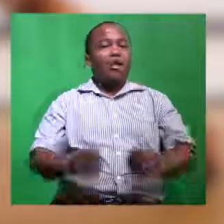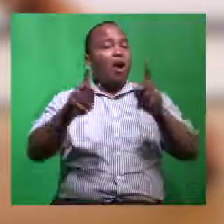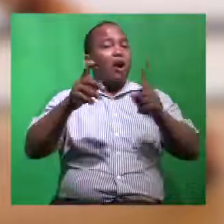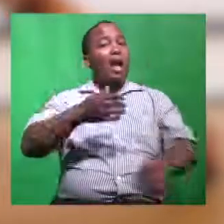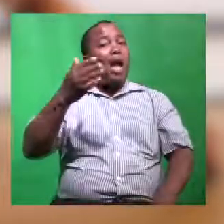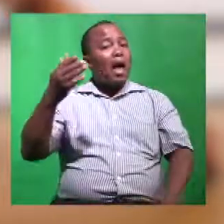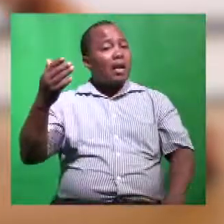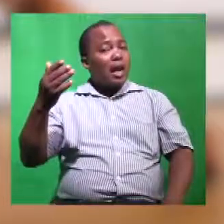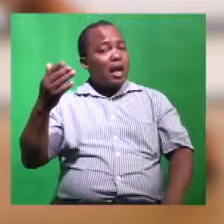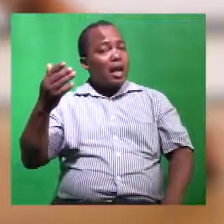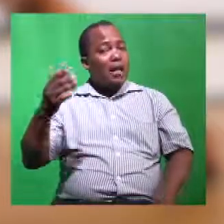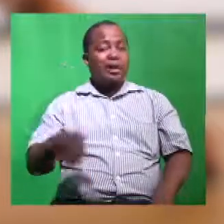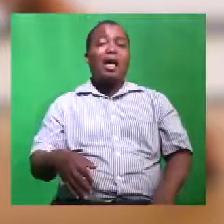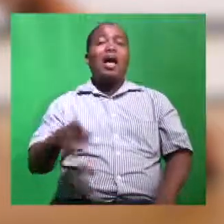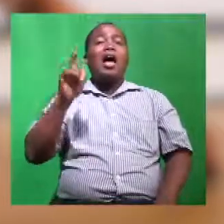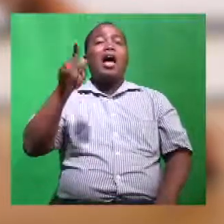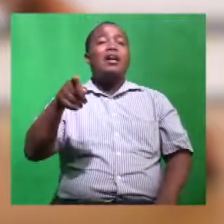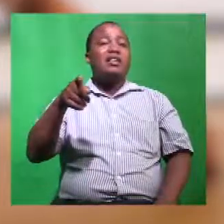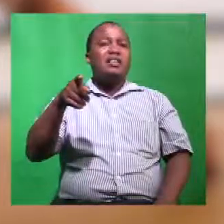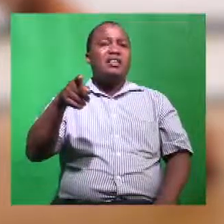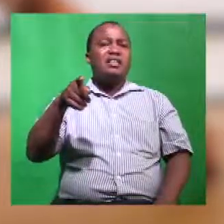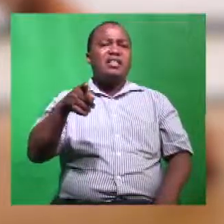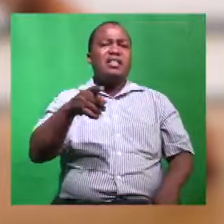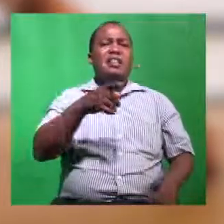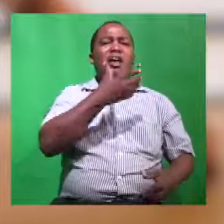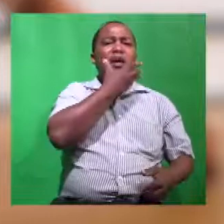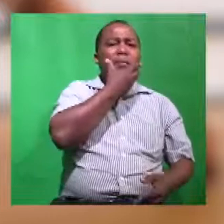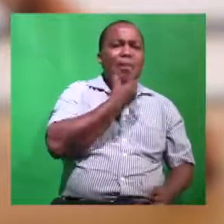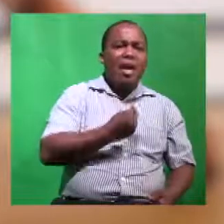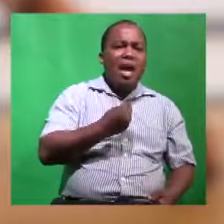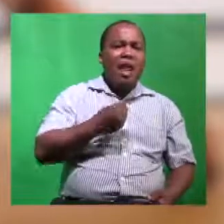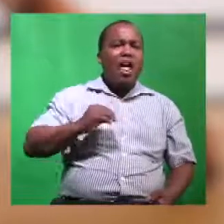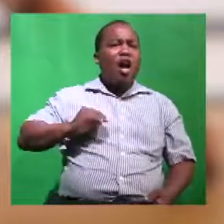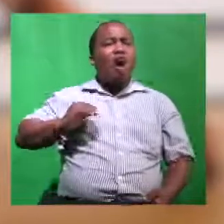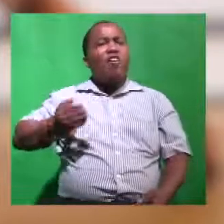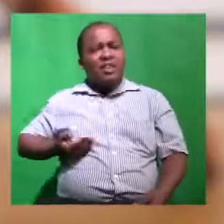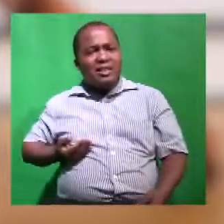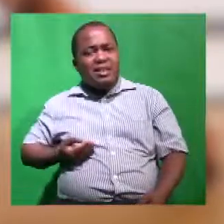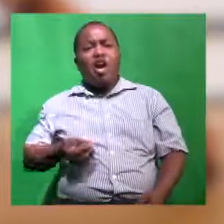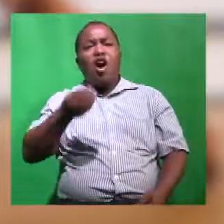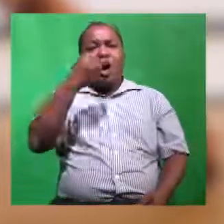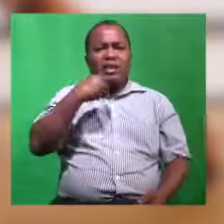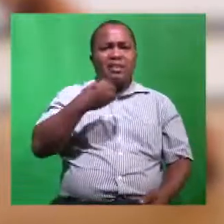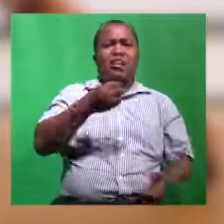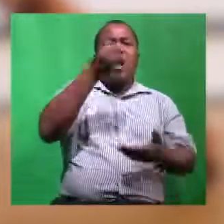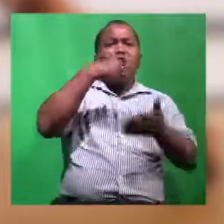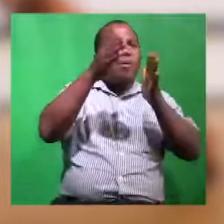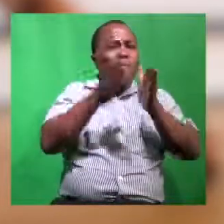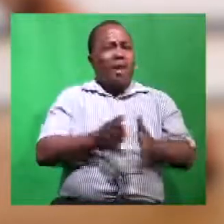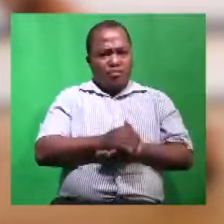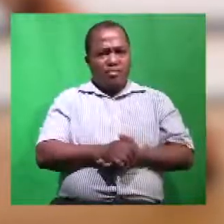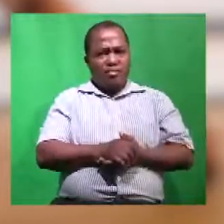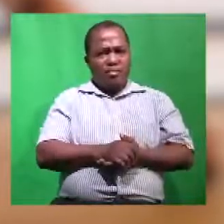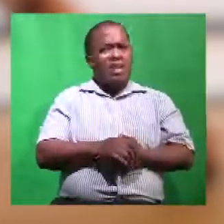Another one is the restriction of women from eating certain types of food. Some women are restricted in